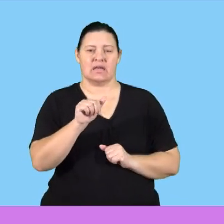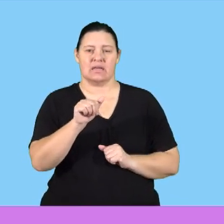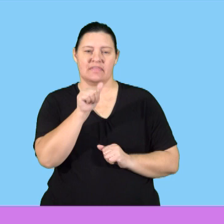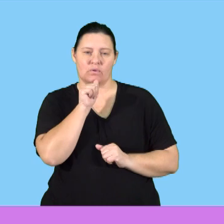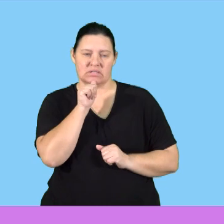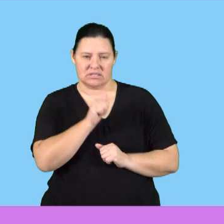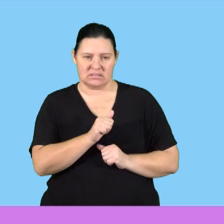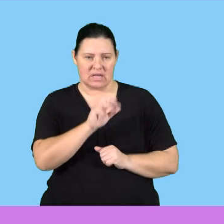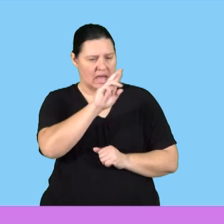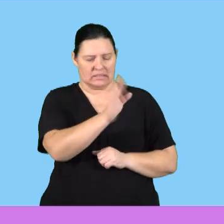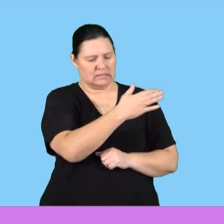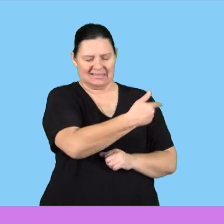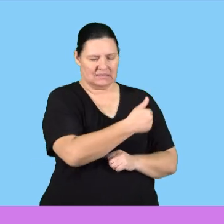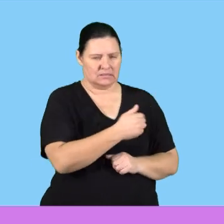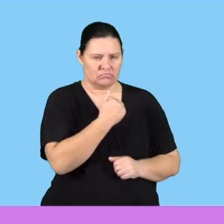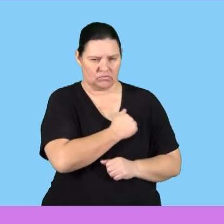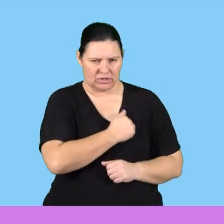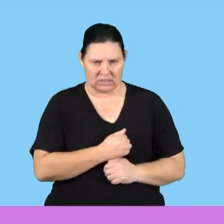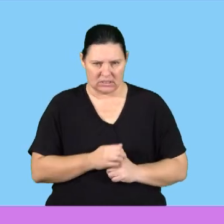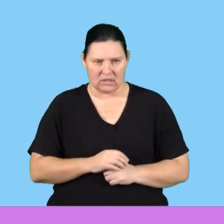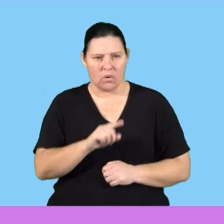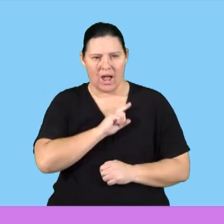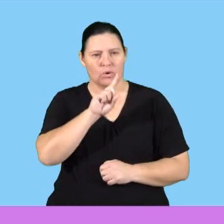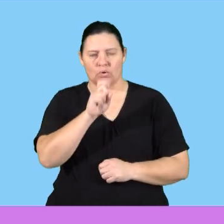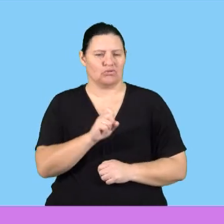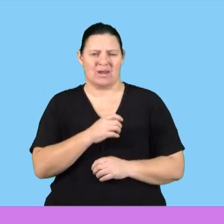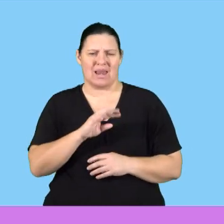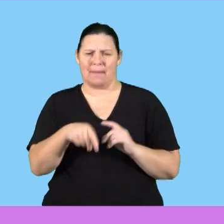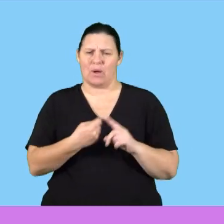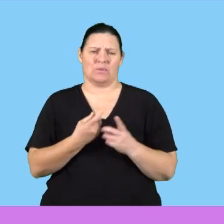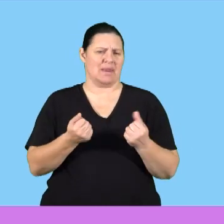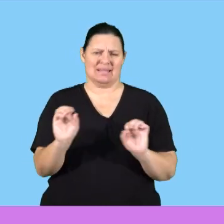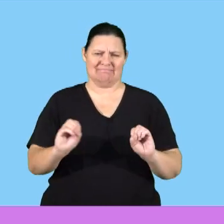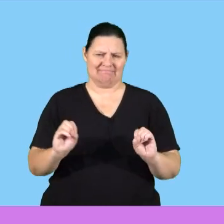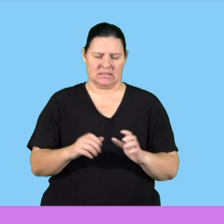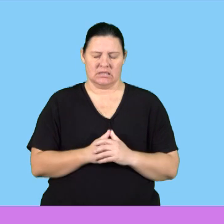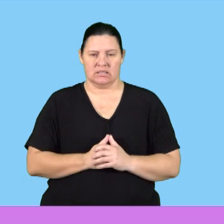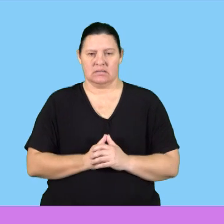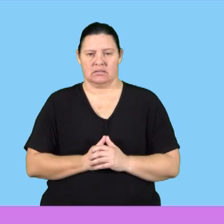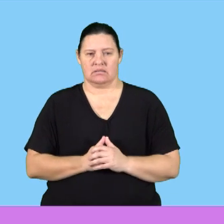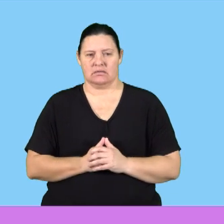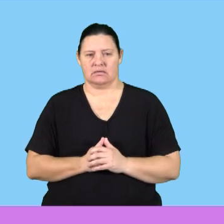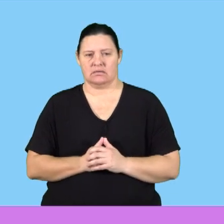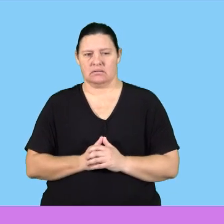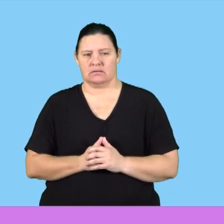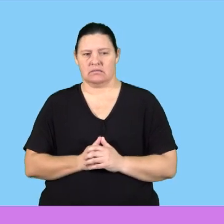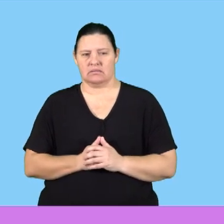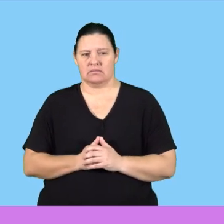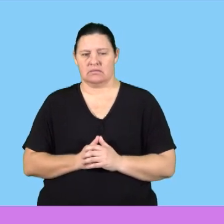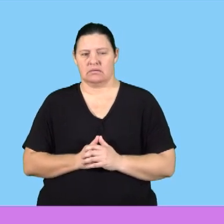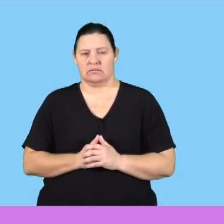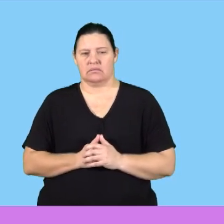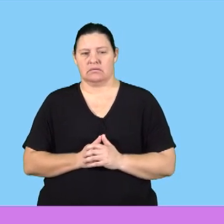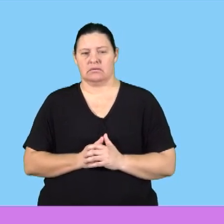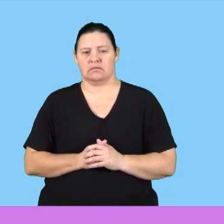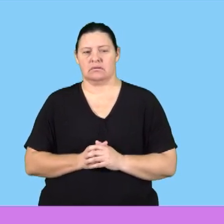6,000. Or actually, I don't need a rent because the question was not given in rents. Let me erase this